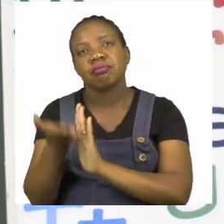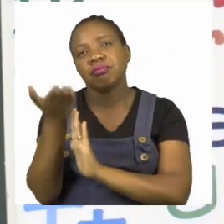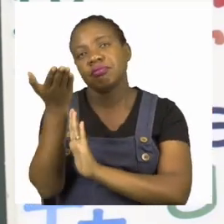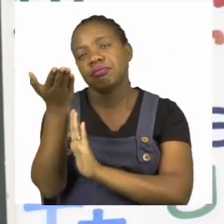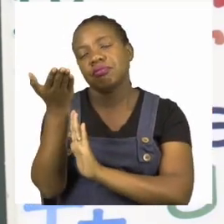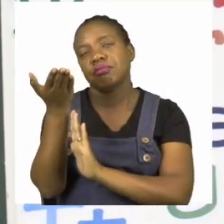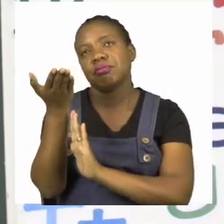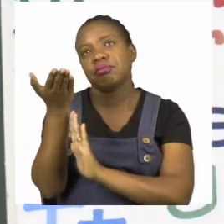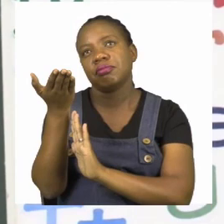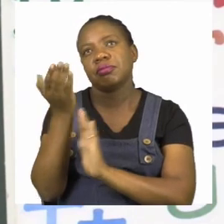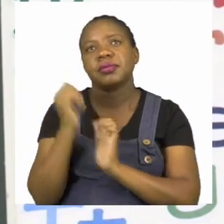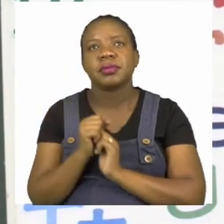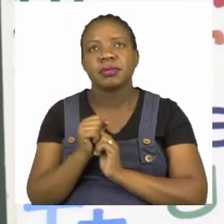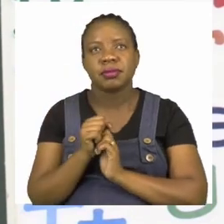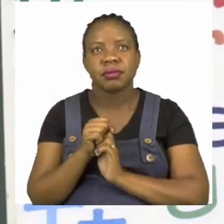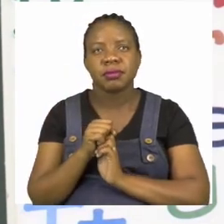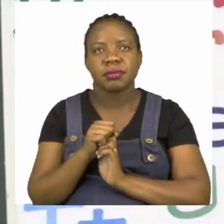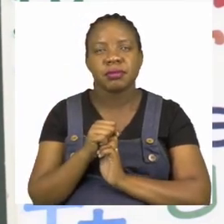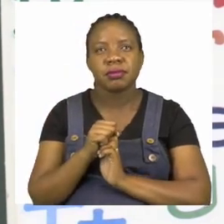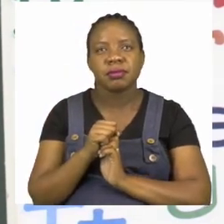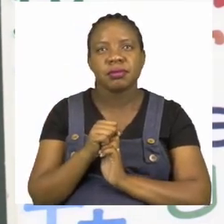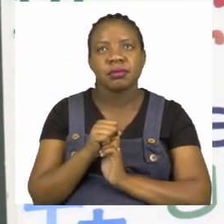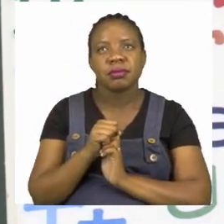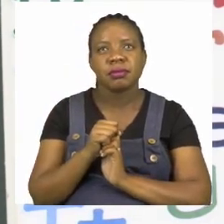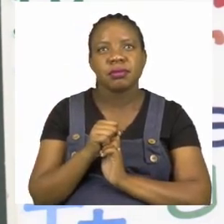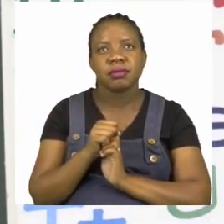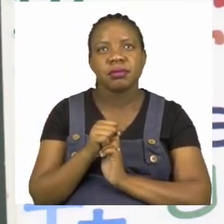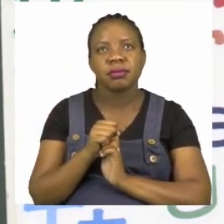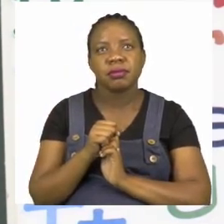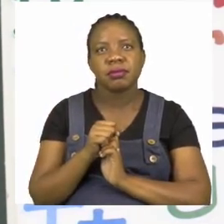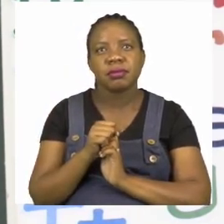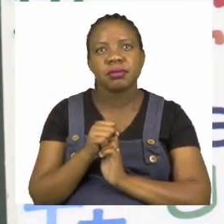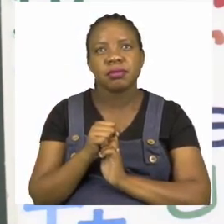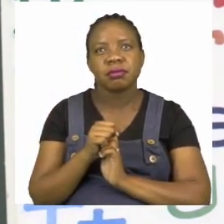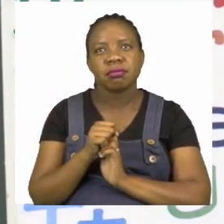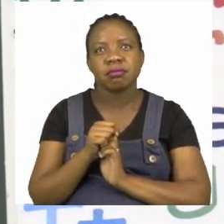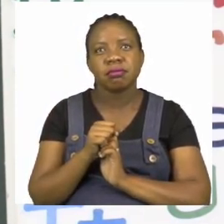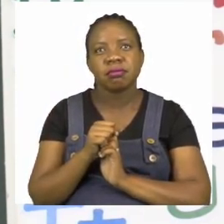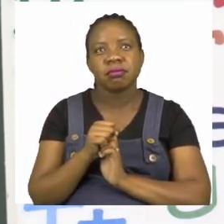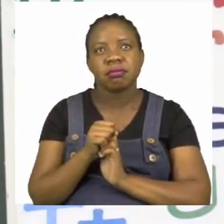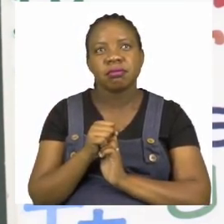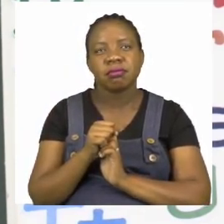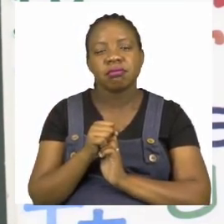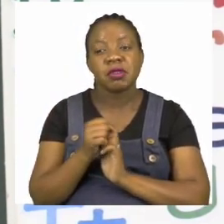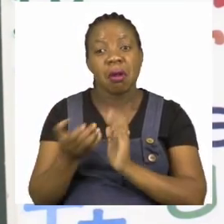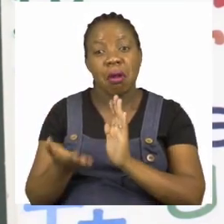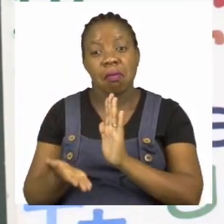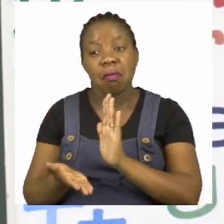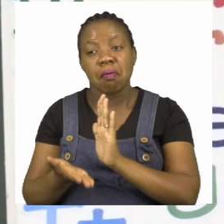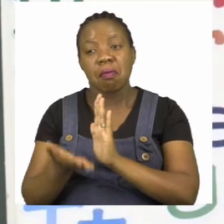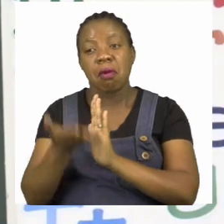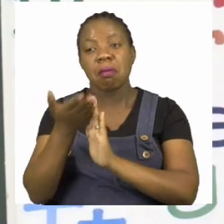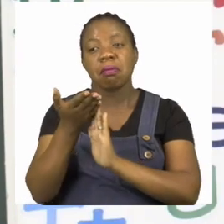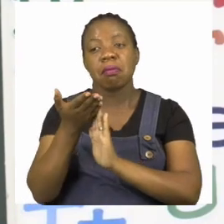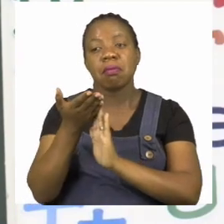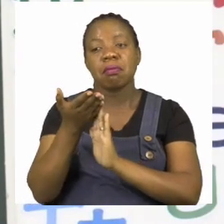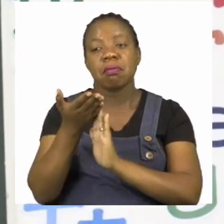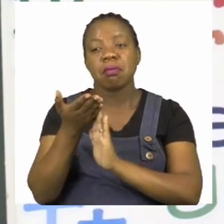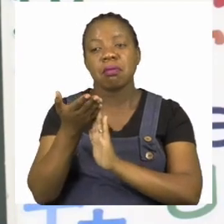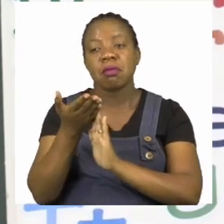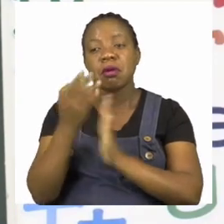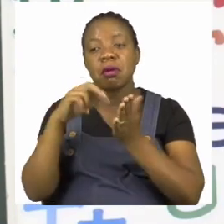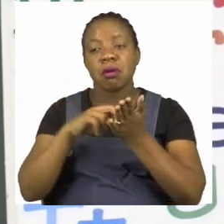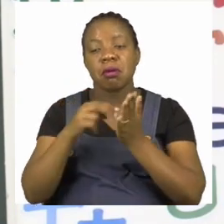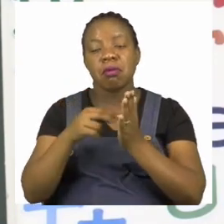be rounding up. Now if they're going to go up, that means they can't go back to 70. So to